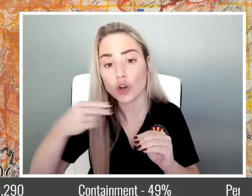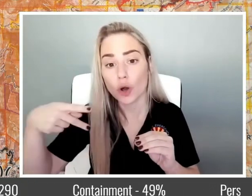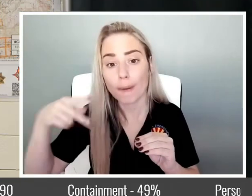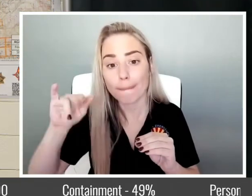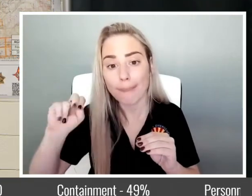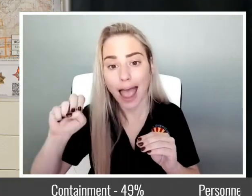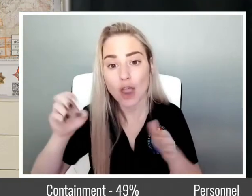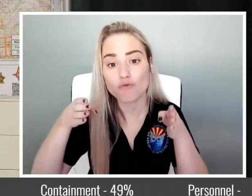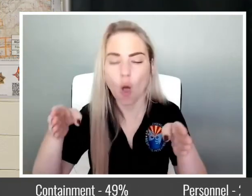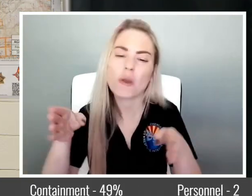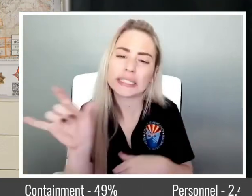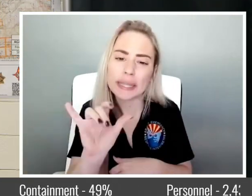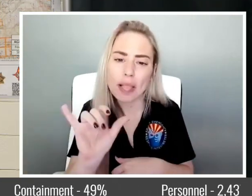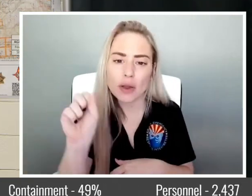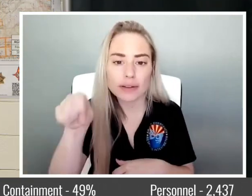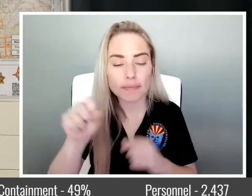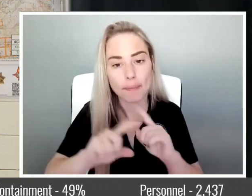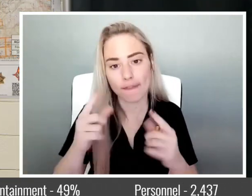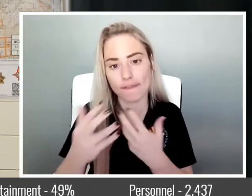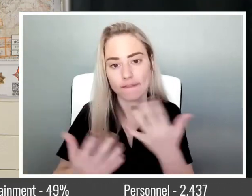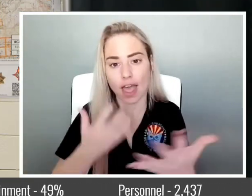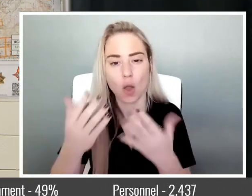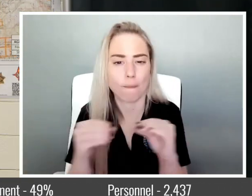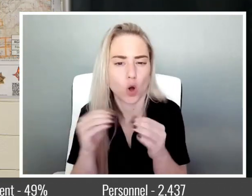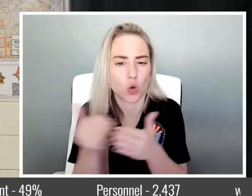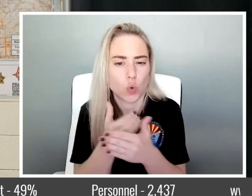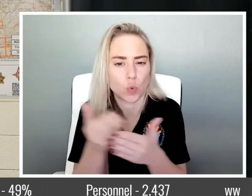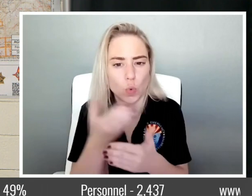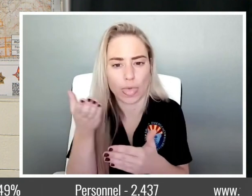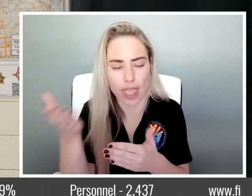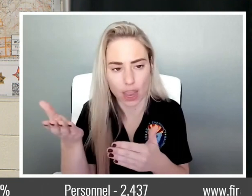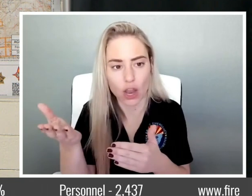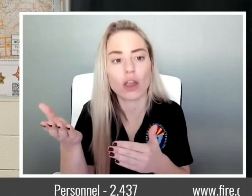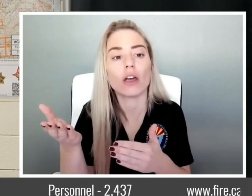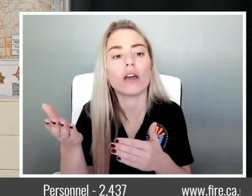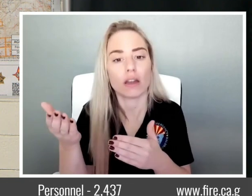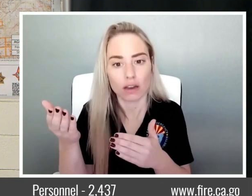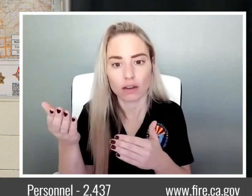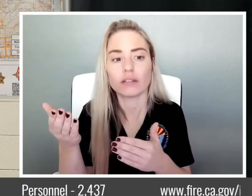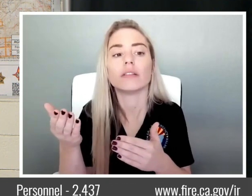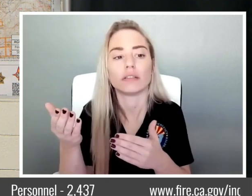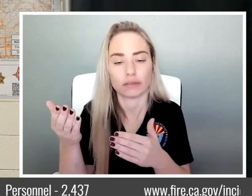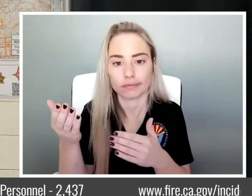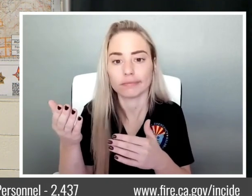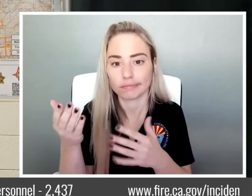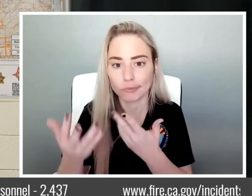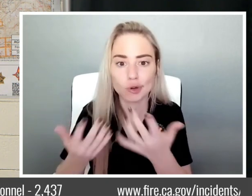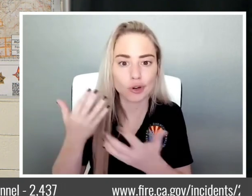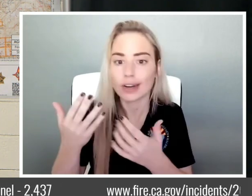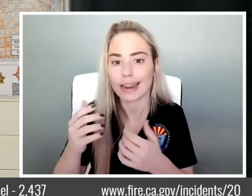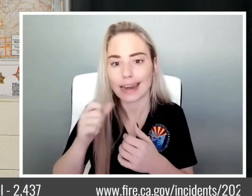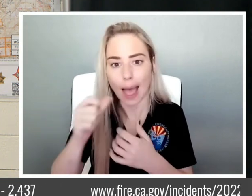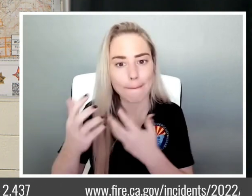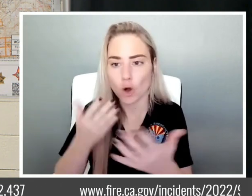similar situation, but the fire's a little bit newer. It's been longer since it burnt in there actively, so a little more work in